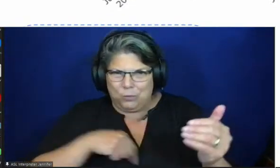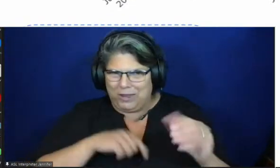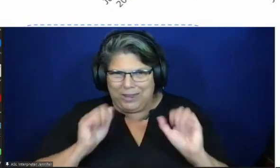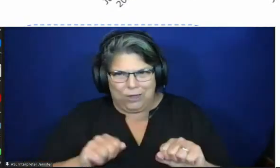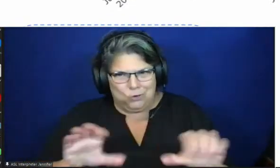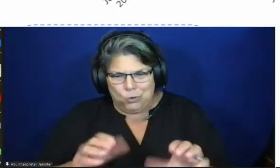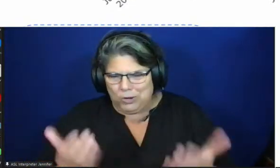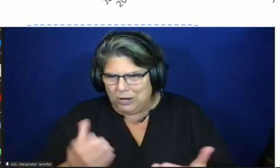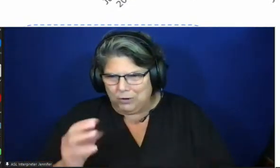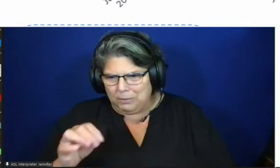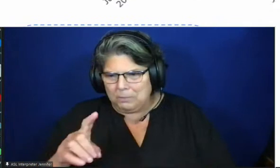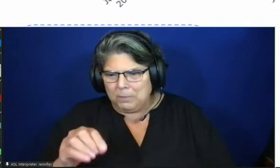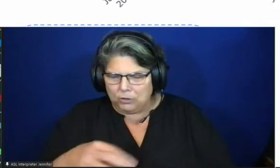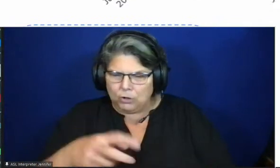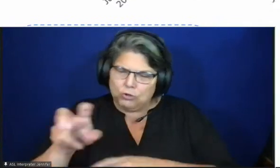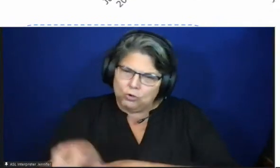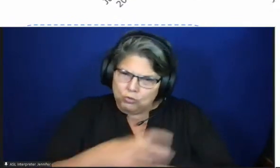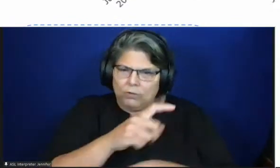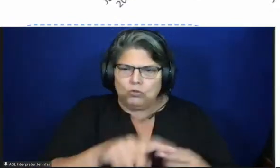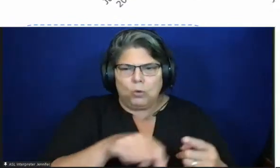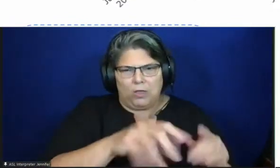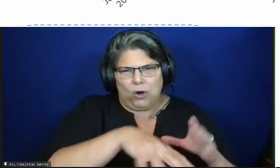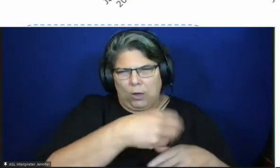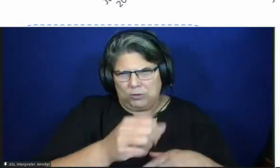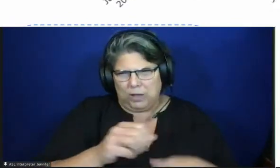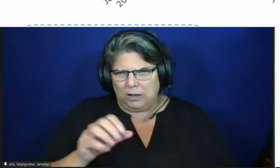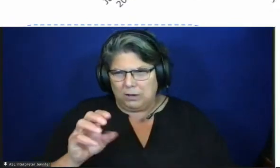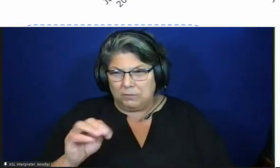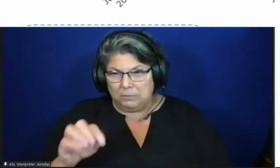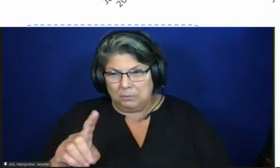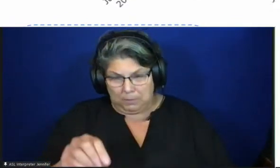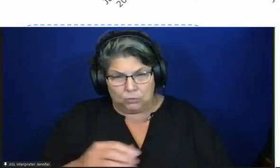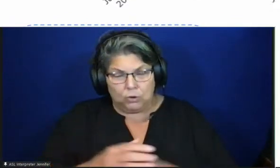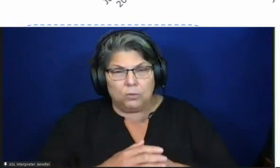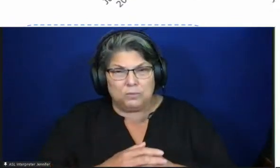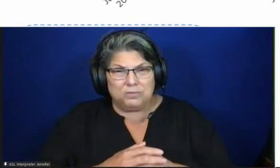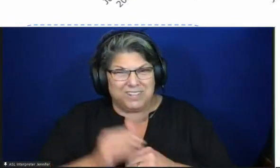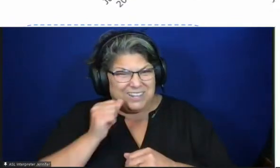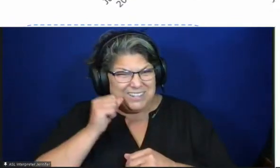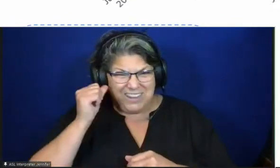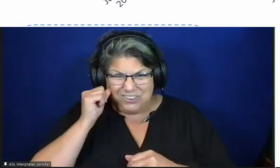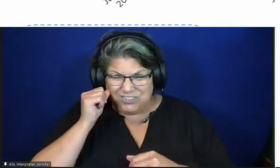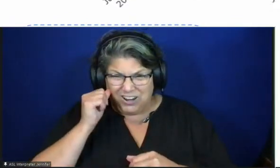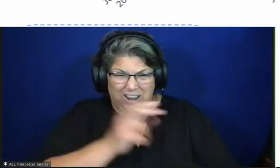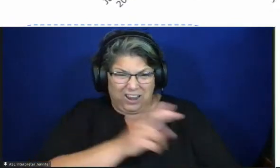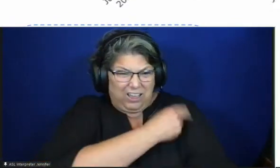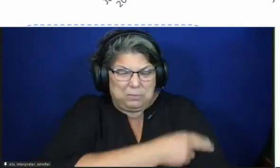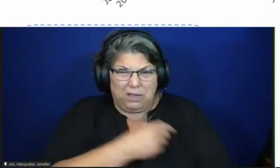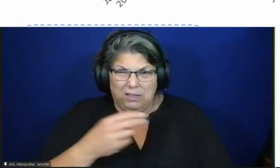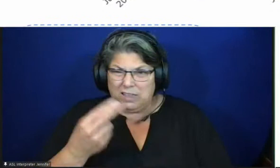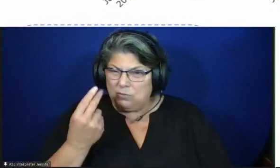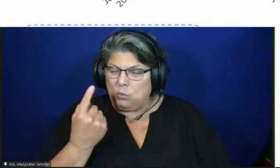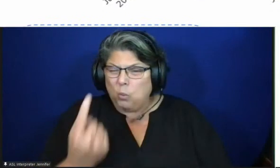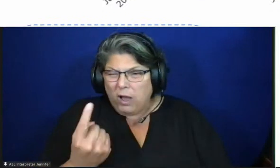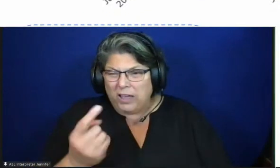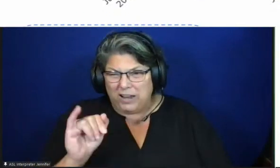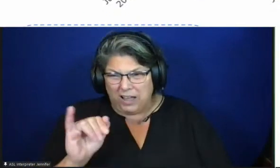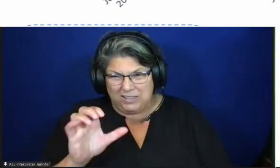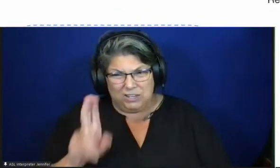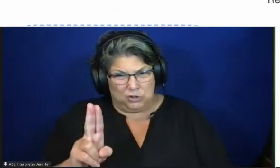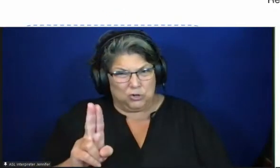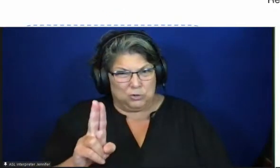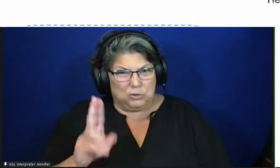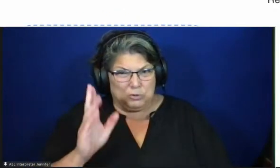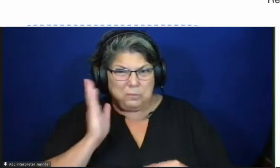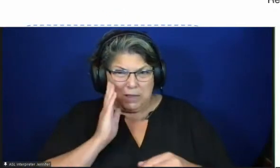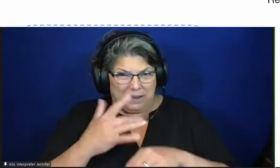of Mendocino County. Yesterday, we only had 1 staffed ICU bed available. Today, we have 3 staffed, and this changes